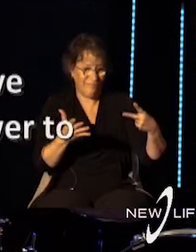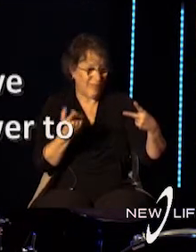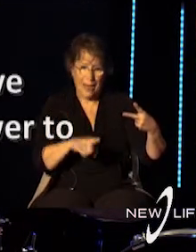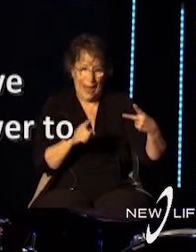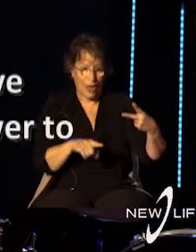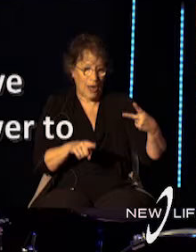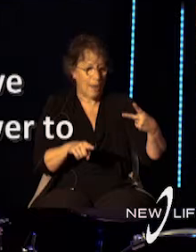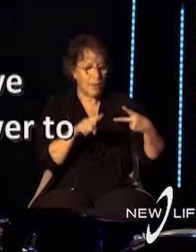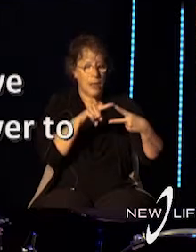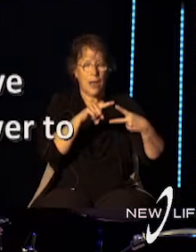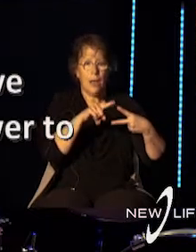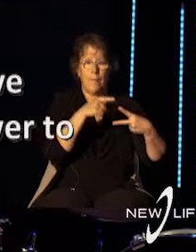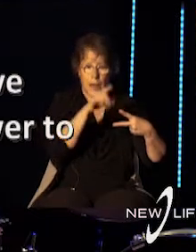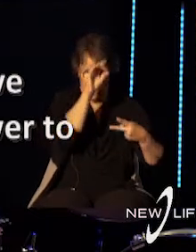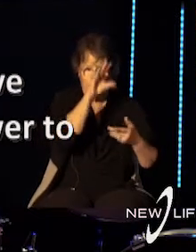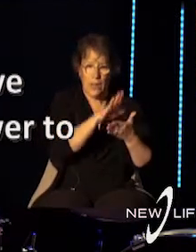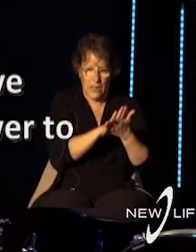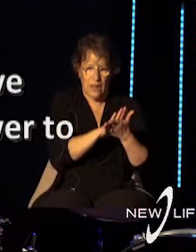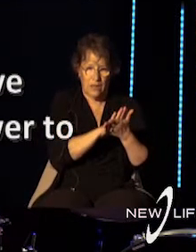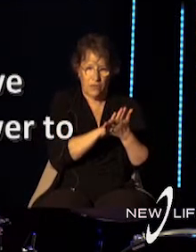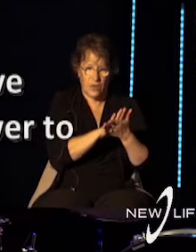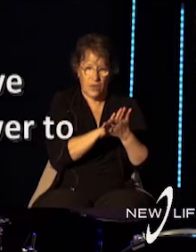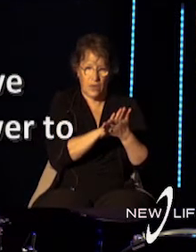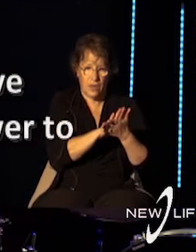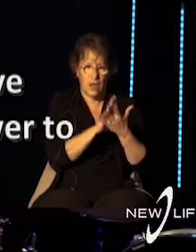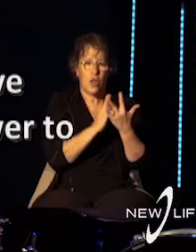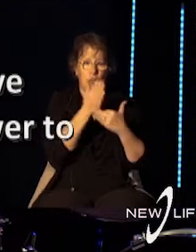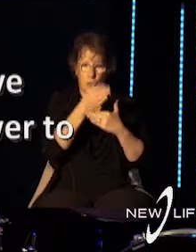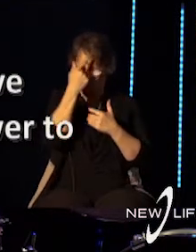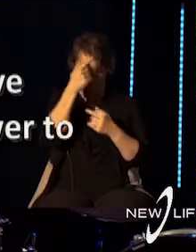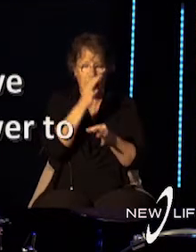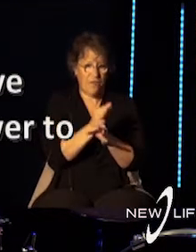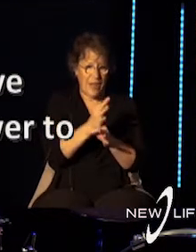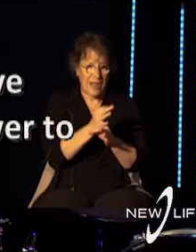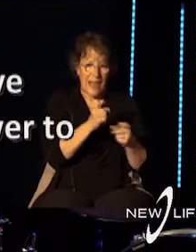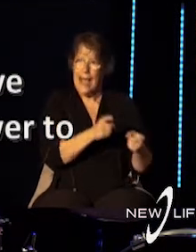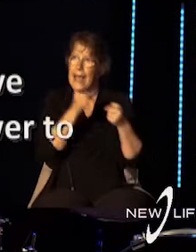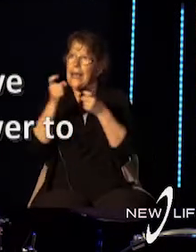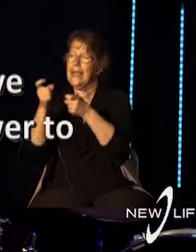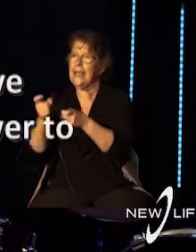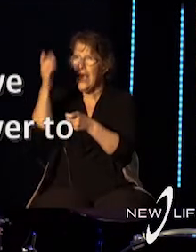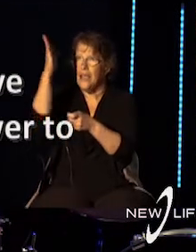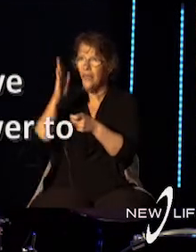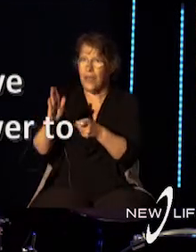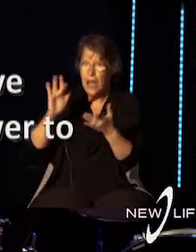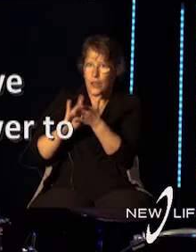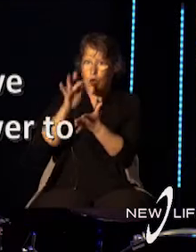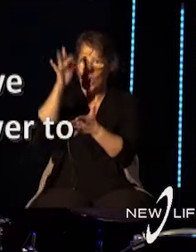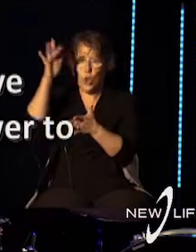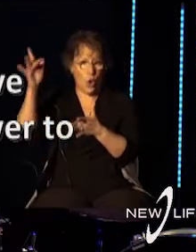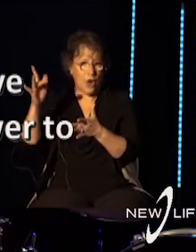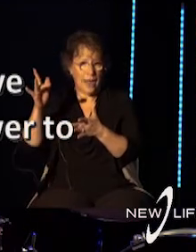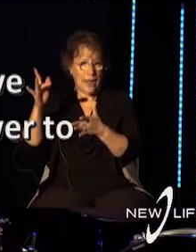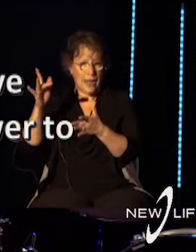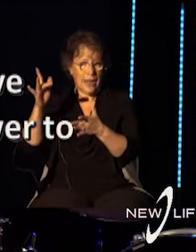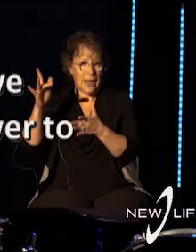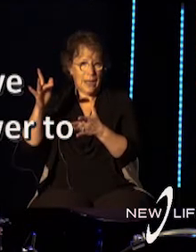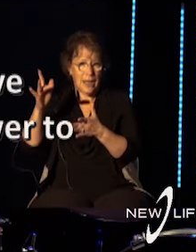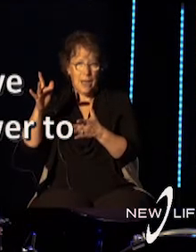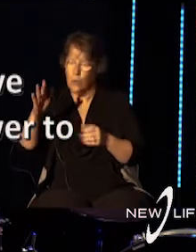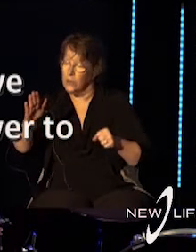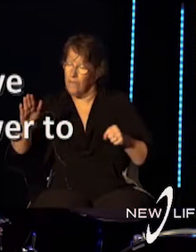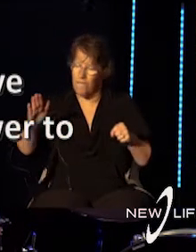promise of God, but was strengthened in his faith and gave glory to God, being fully